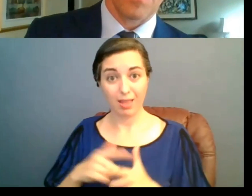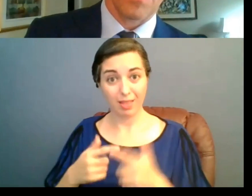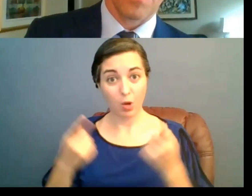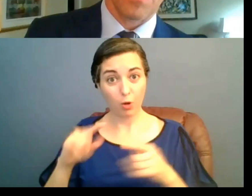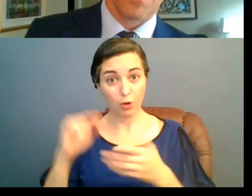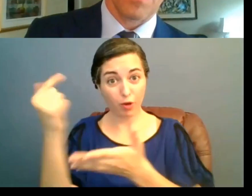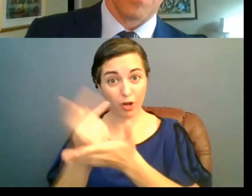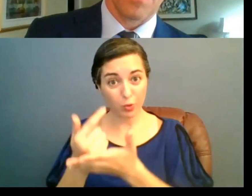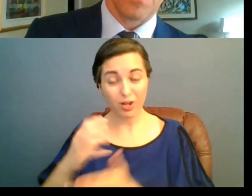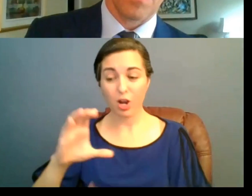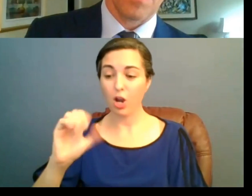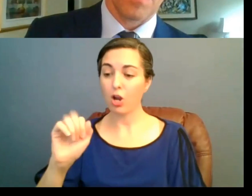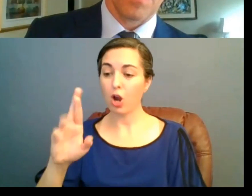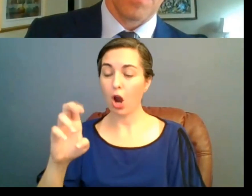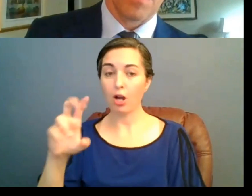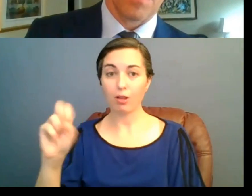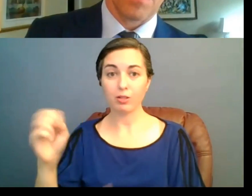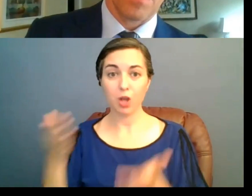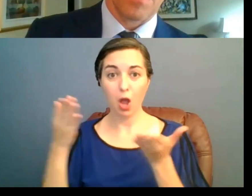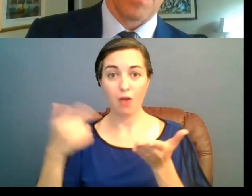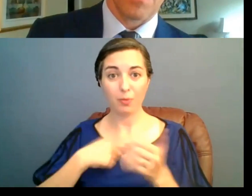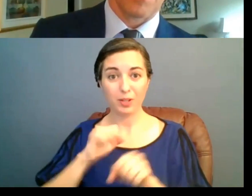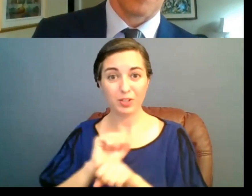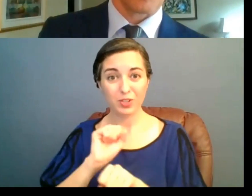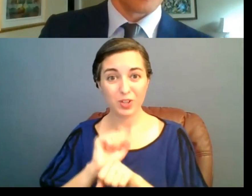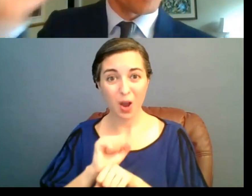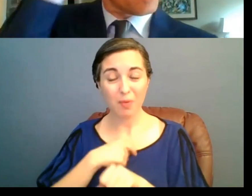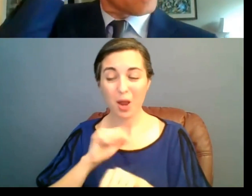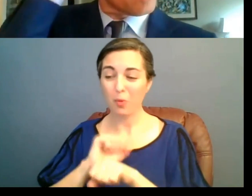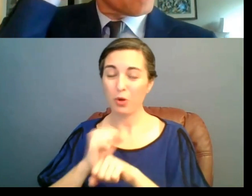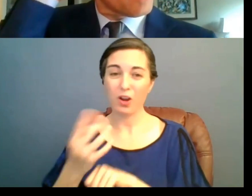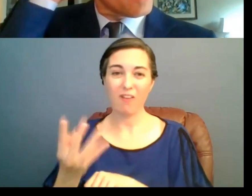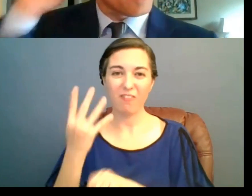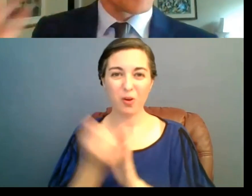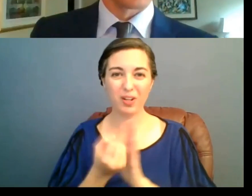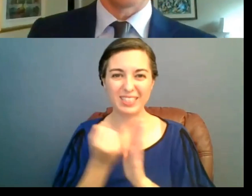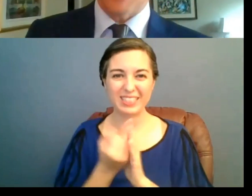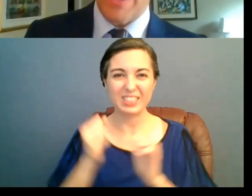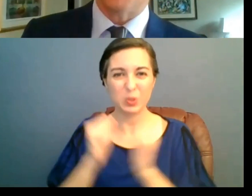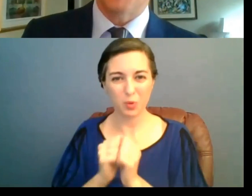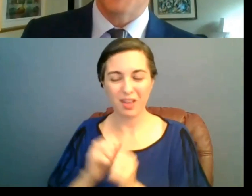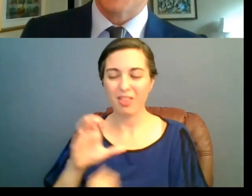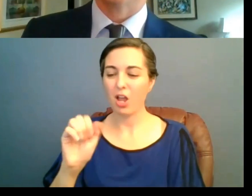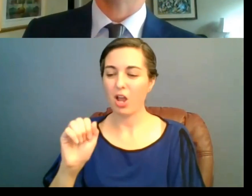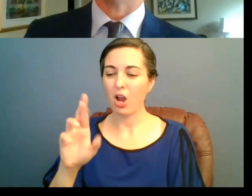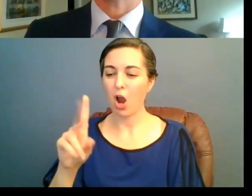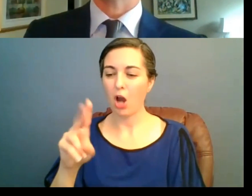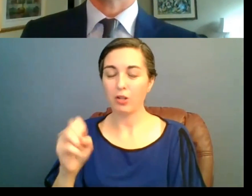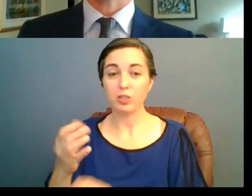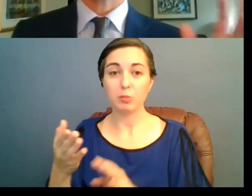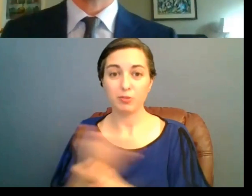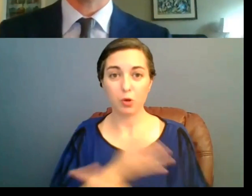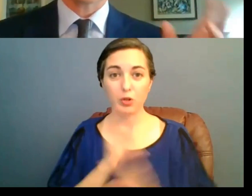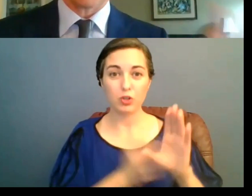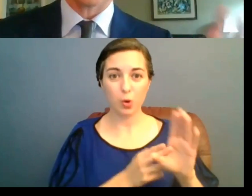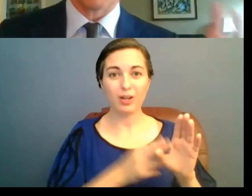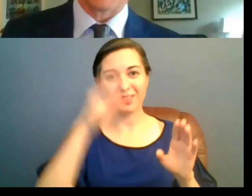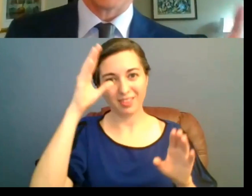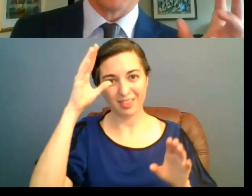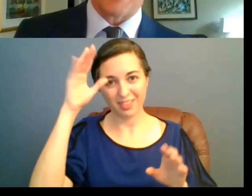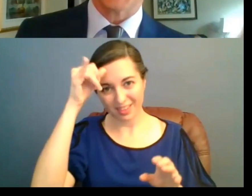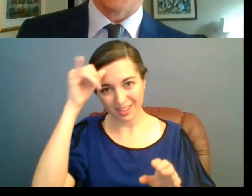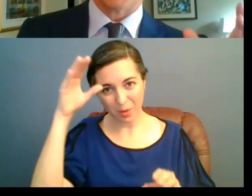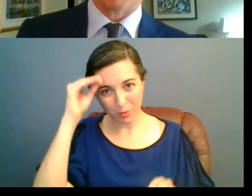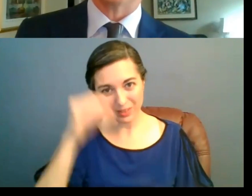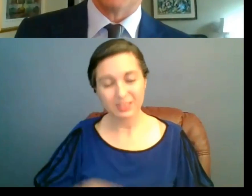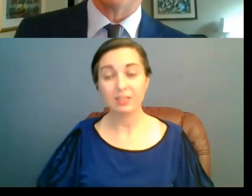graduation, and I ended up spending 4 seasons with the Cardinals before coming here to the Cowboys. So, wow, I love that. You know, internships are all